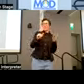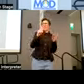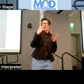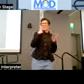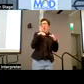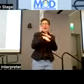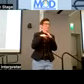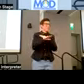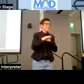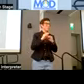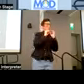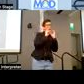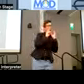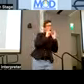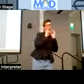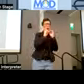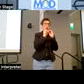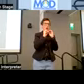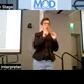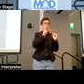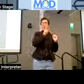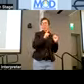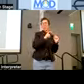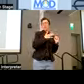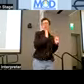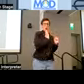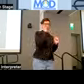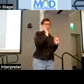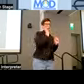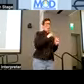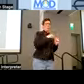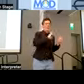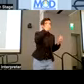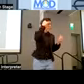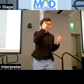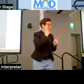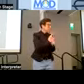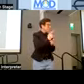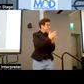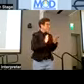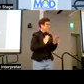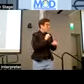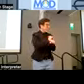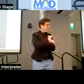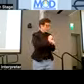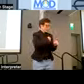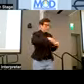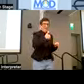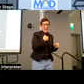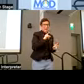Like, like thinking like Neanderthals, like none of our workforce might have a disability, right? No, never mind our constituents, right?